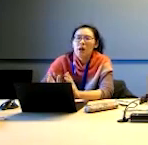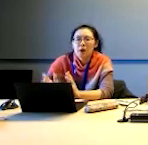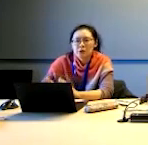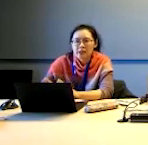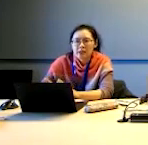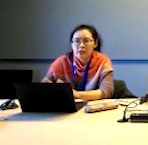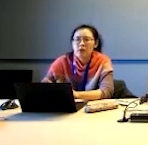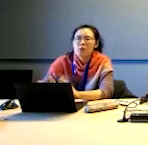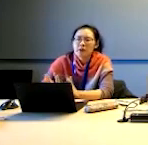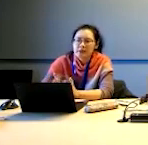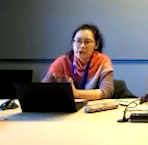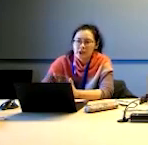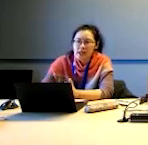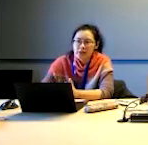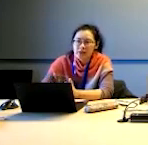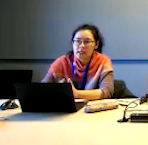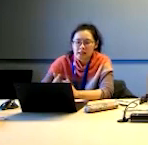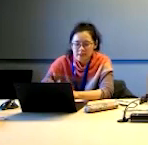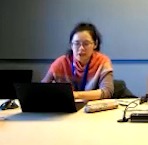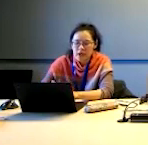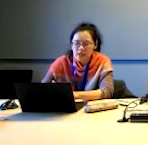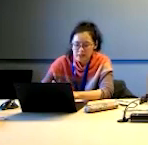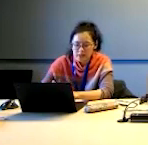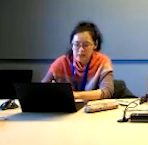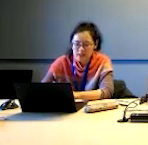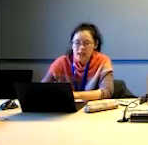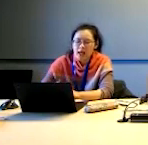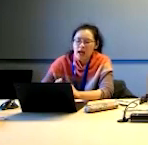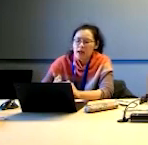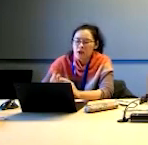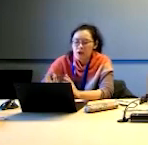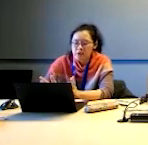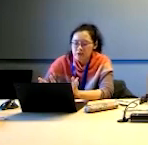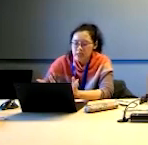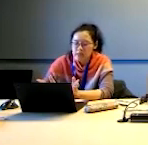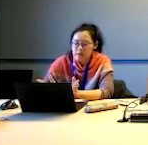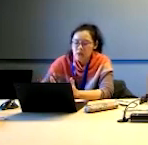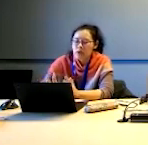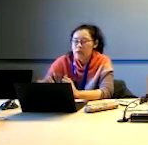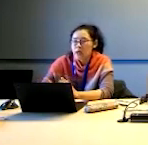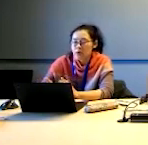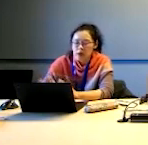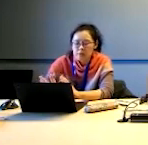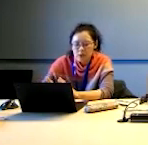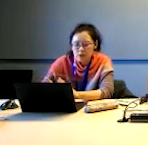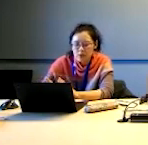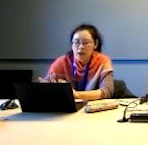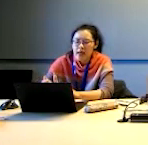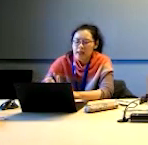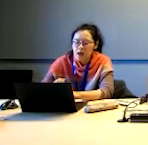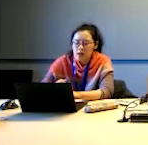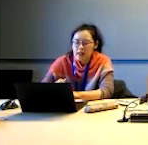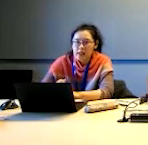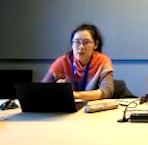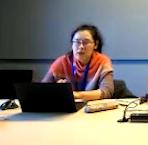own objective, pre-session activity, and session activities. And all of those activities will carry out on Miro,